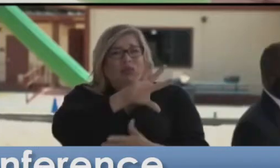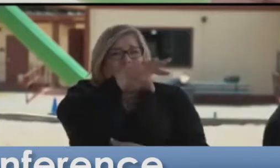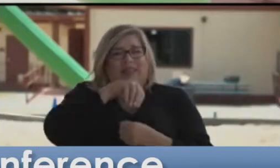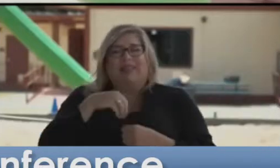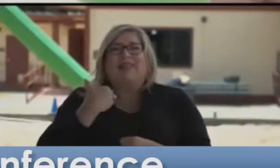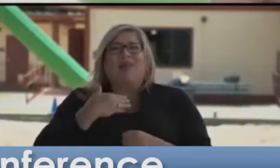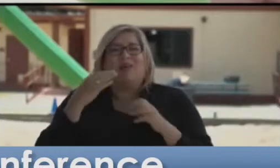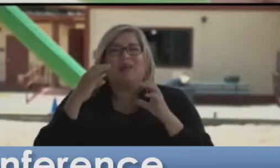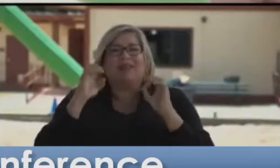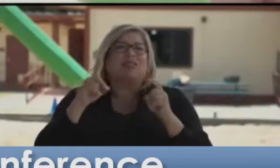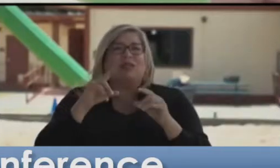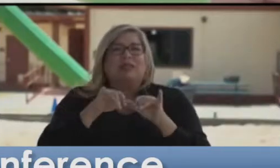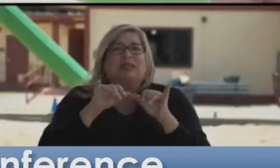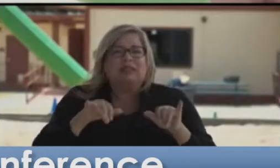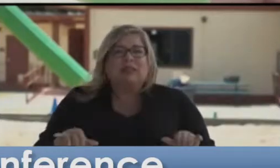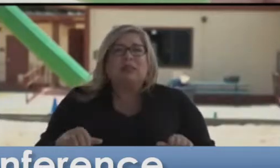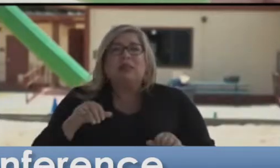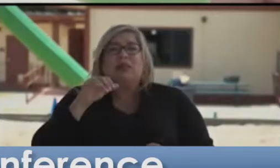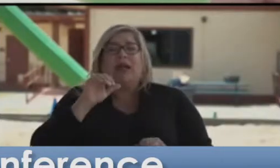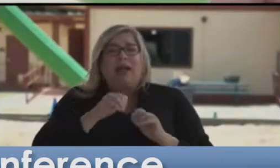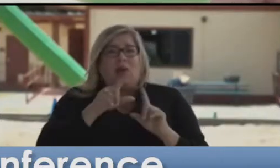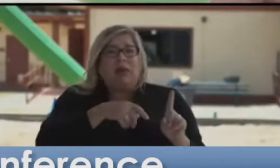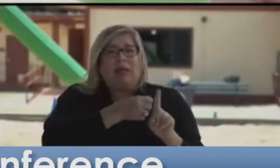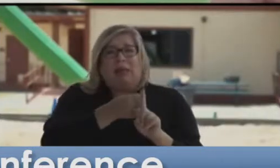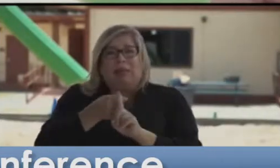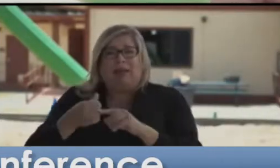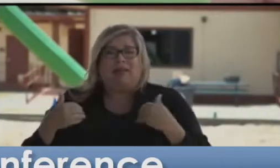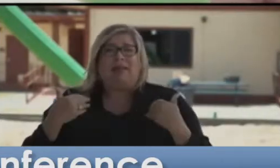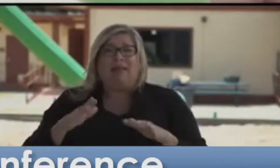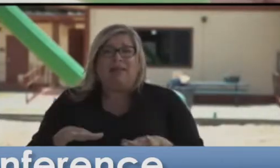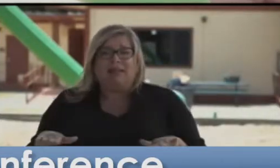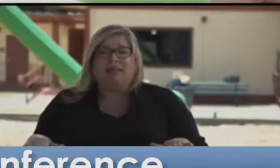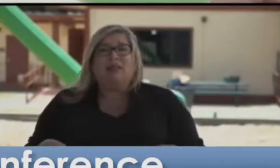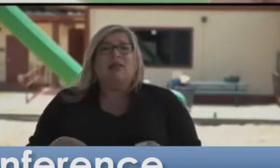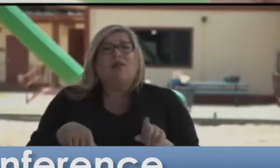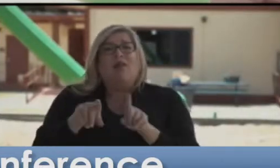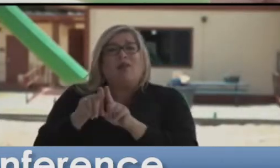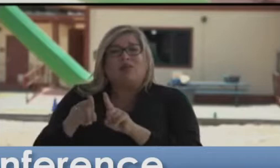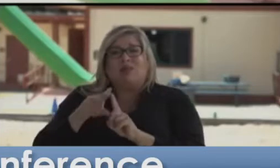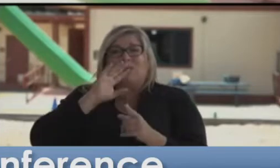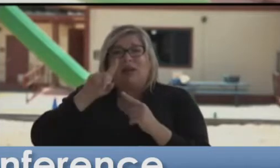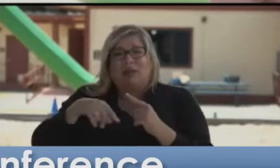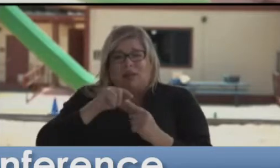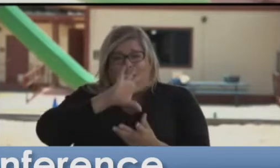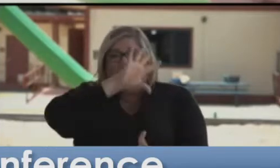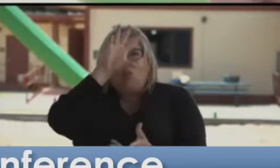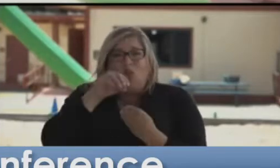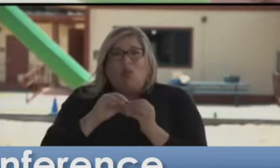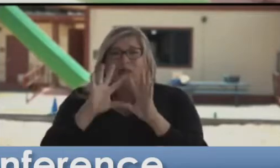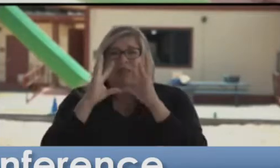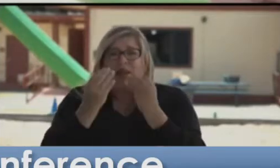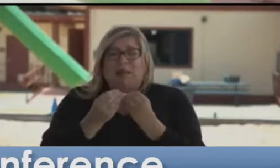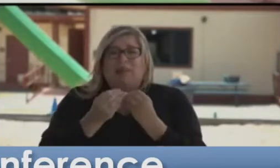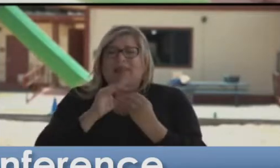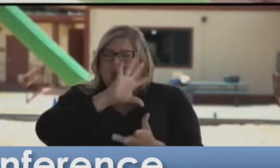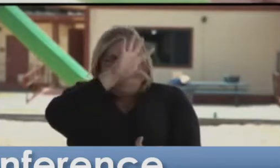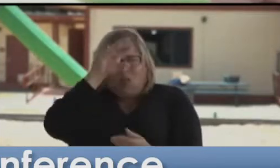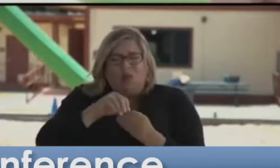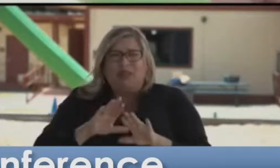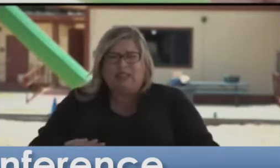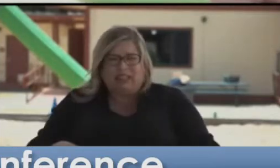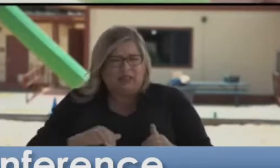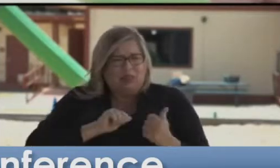system beyond its impact on young people, and really that whole family, whole child approach. And as Linda mentioned,